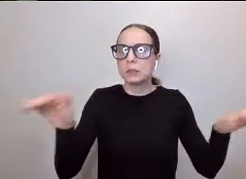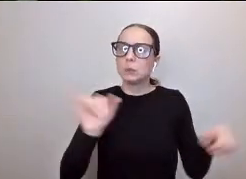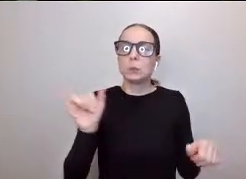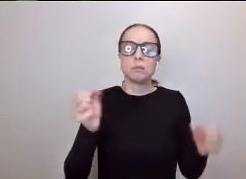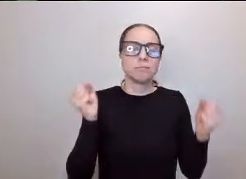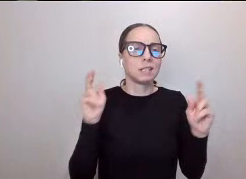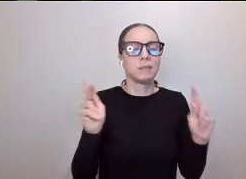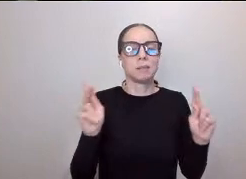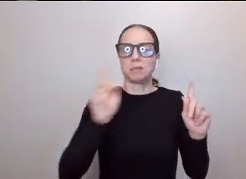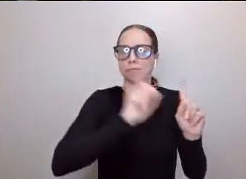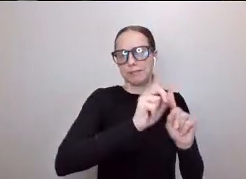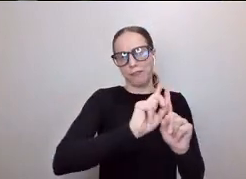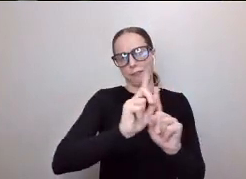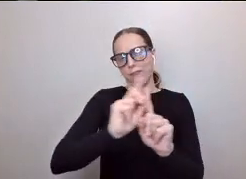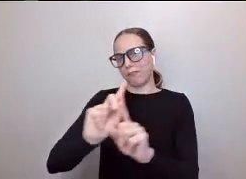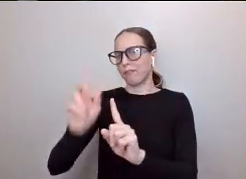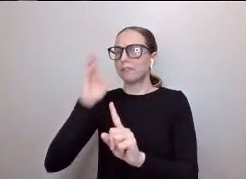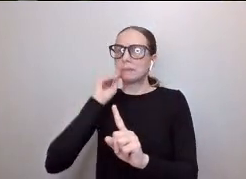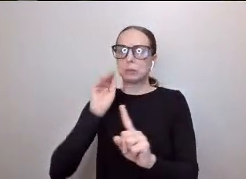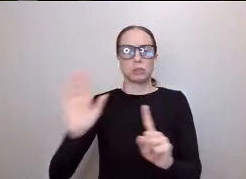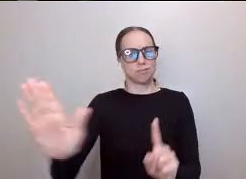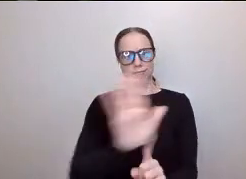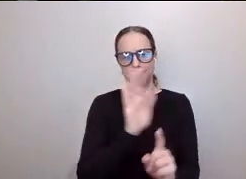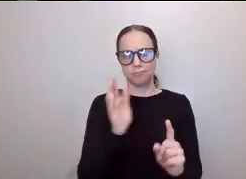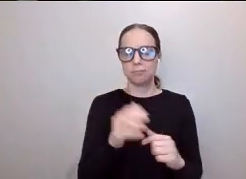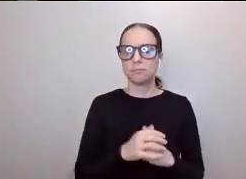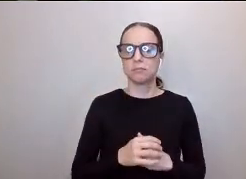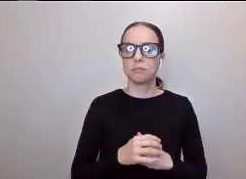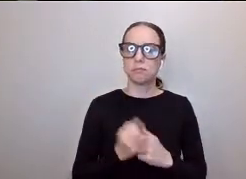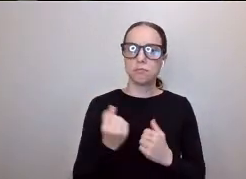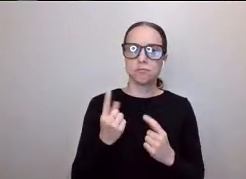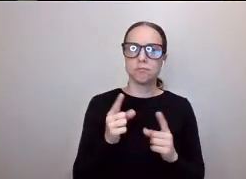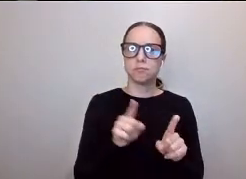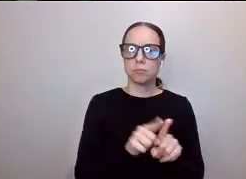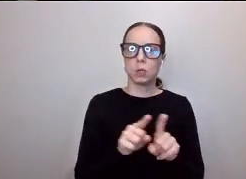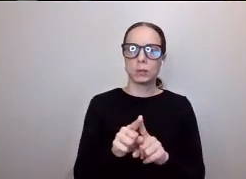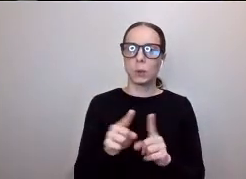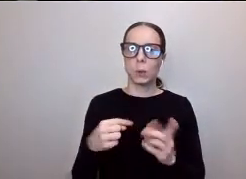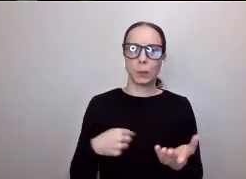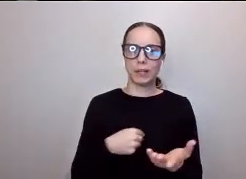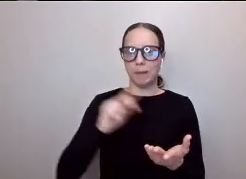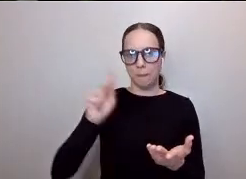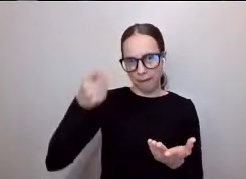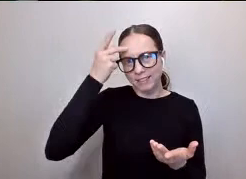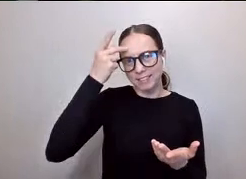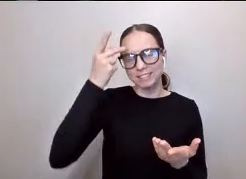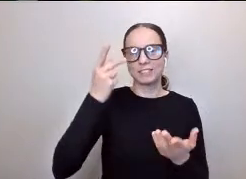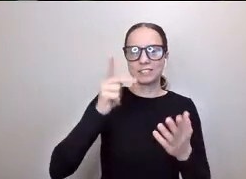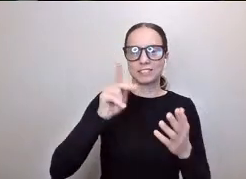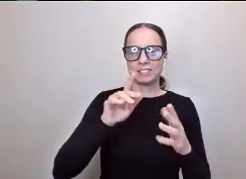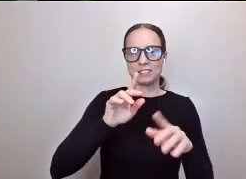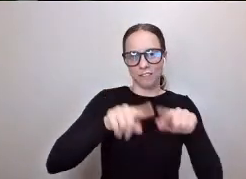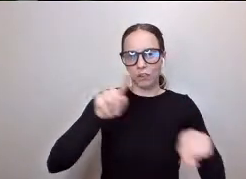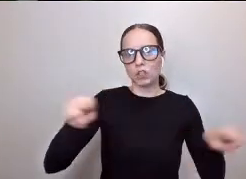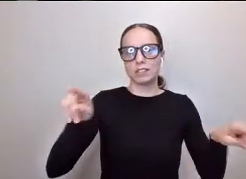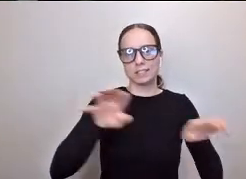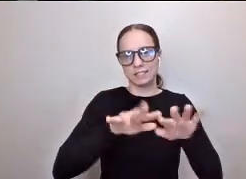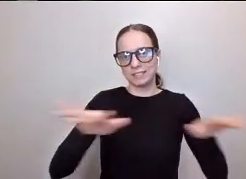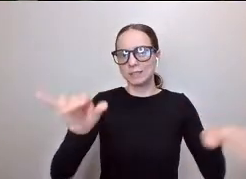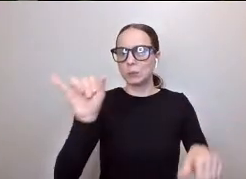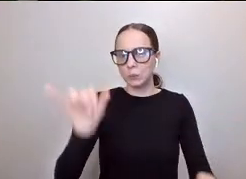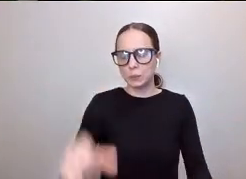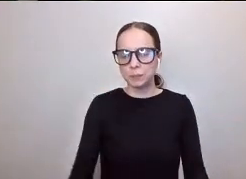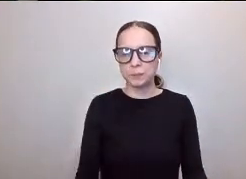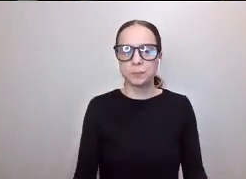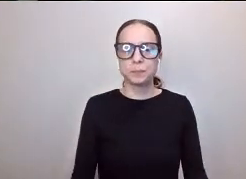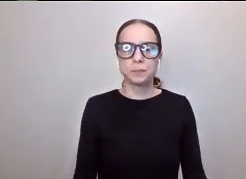have different, like we also are very politically diverse in my community. You know, I do my best as a council